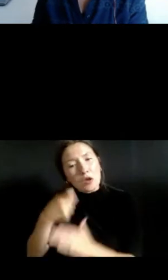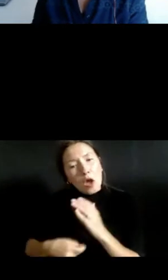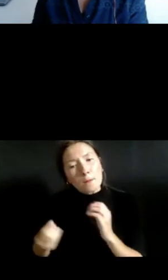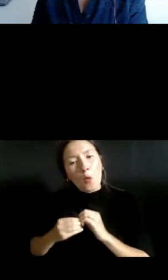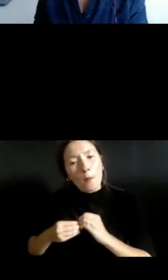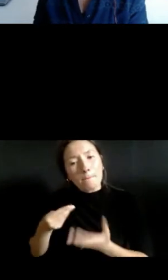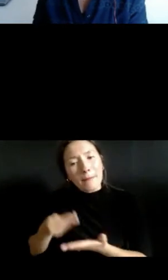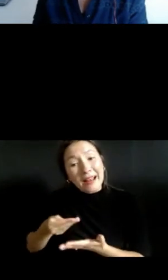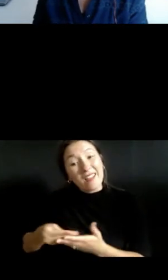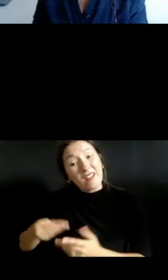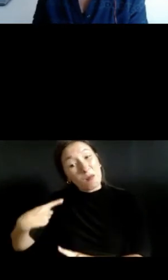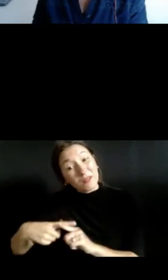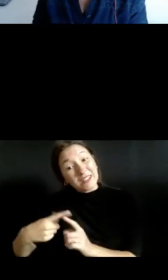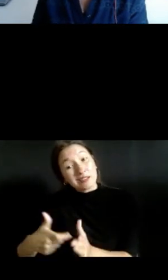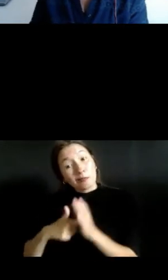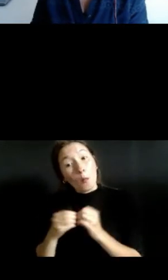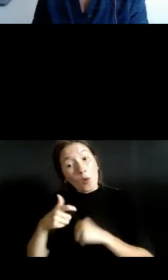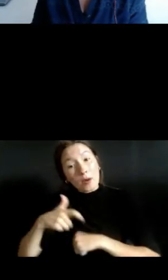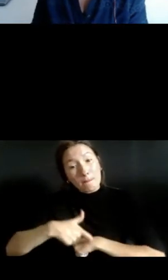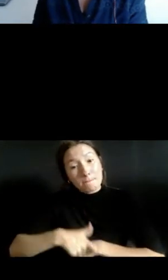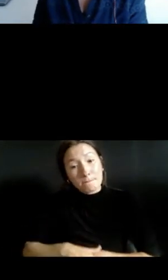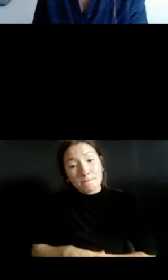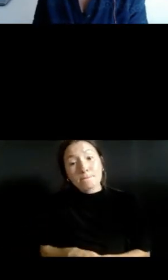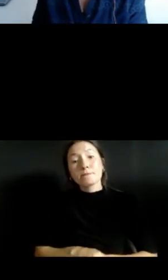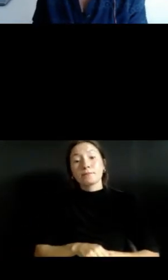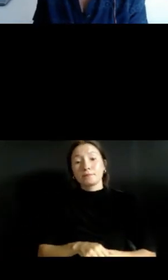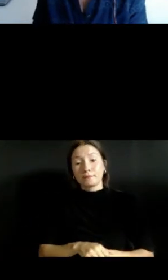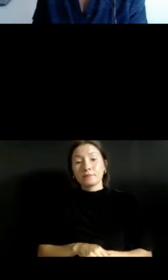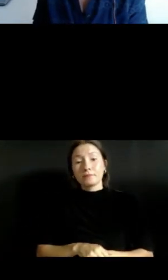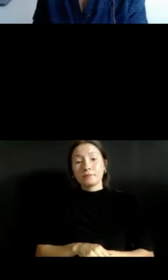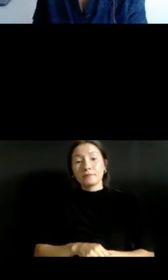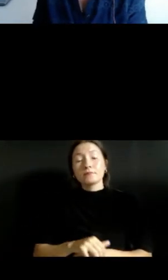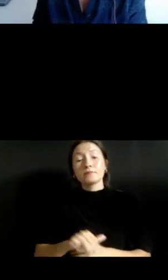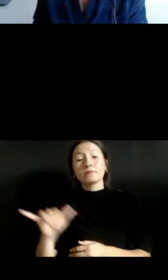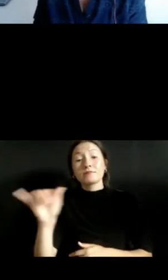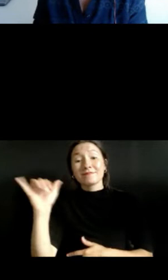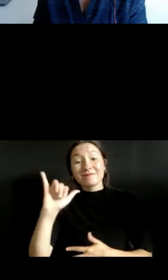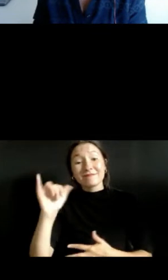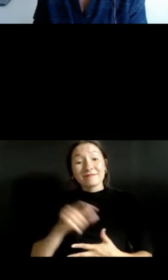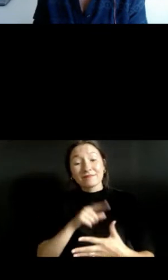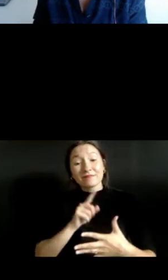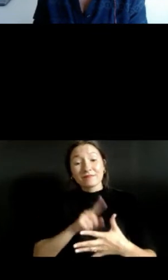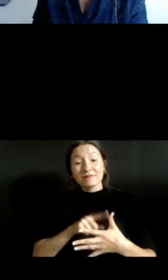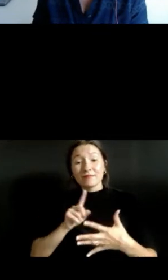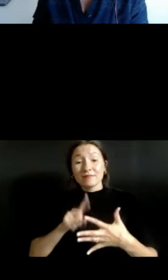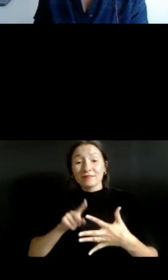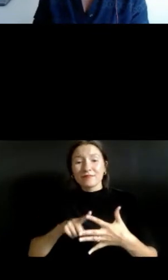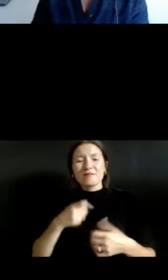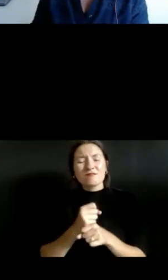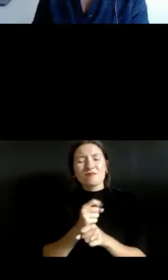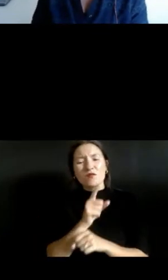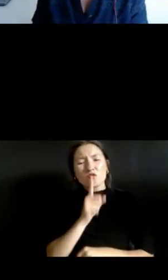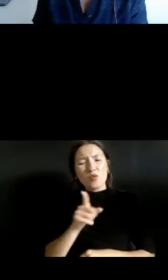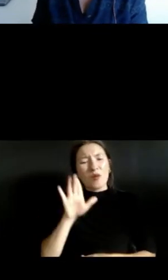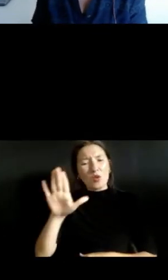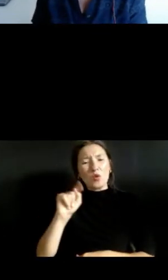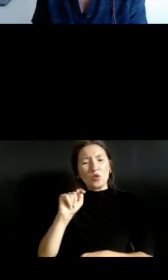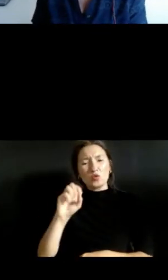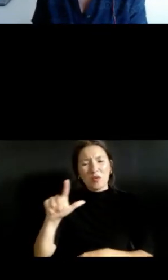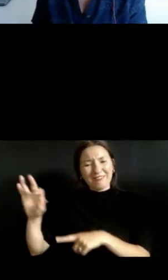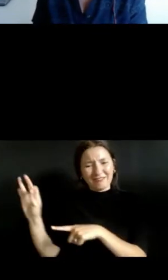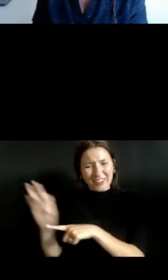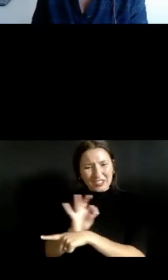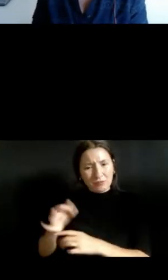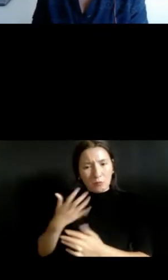the outset about the accessibility of your tool and how to work around any limitations. I'd also advise setting